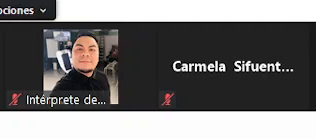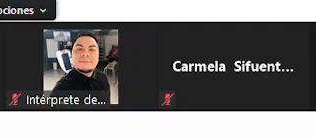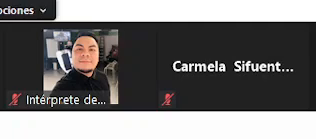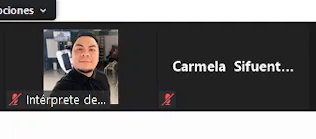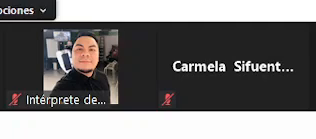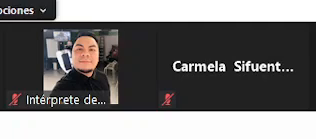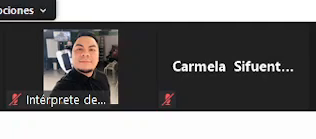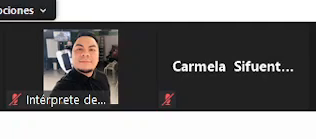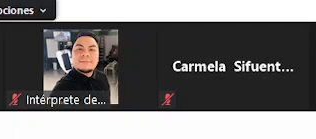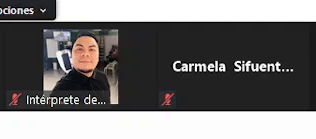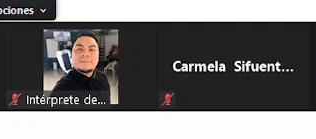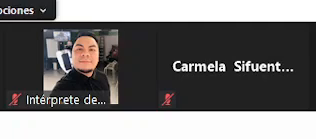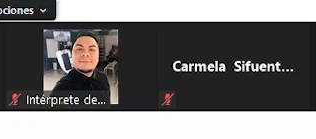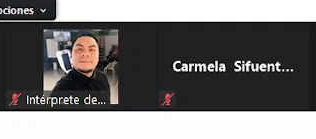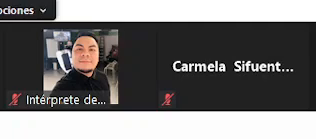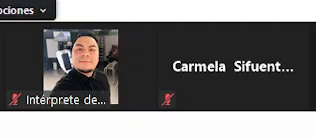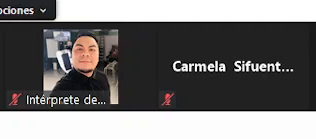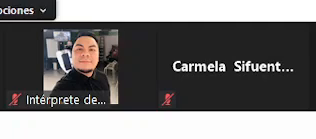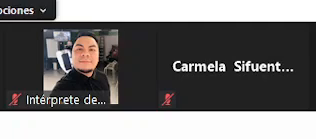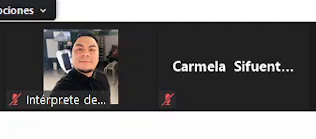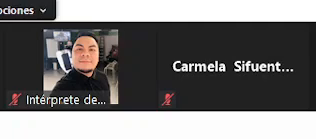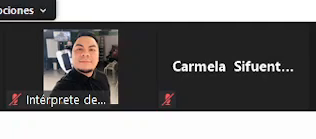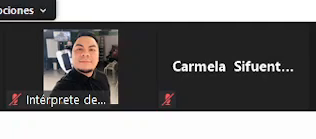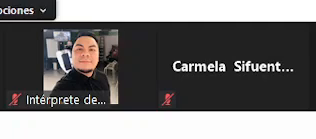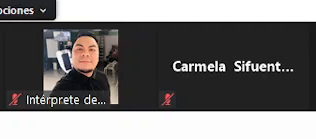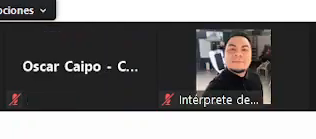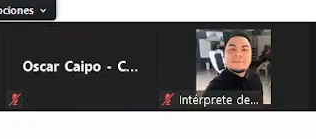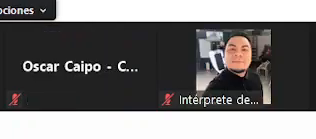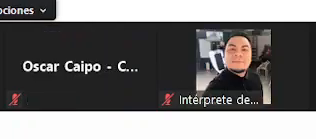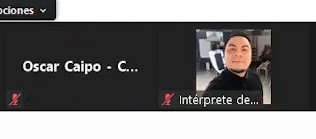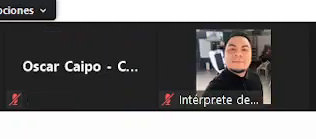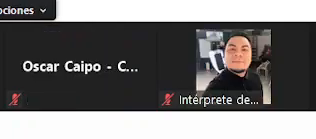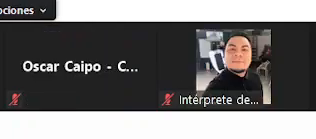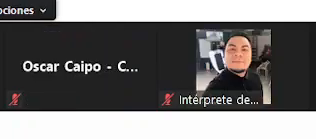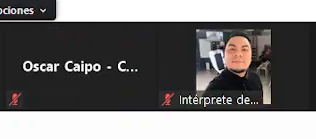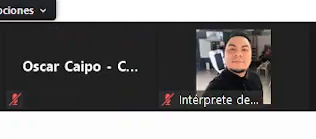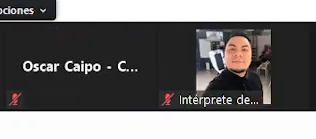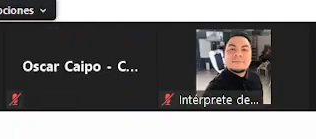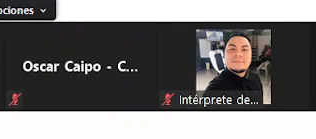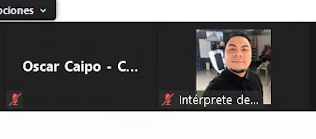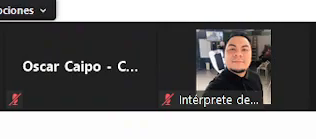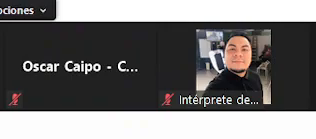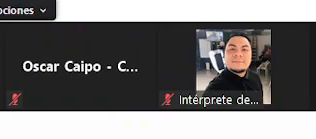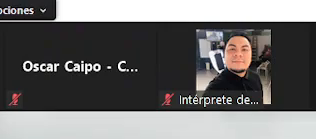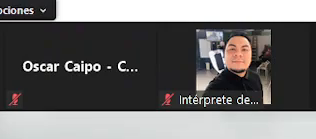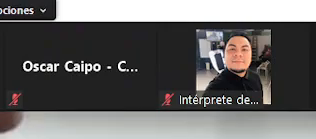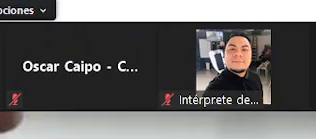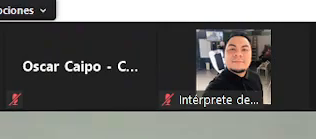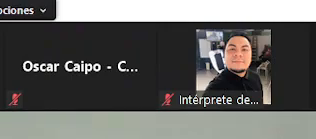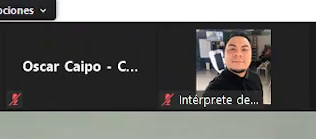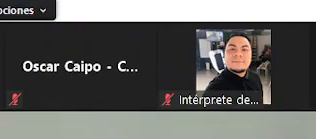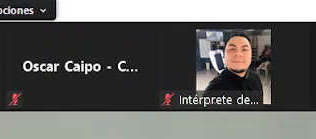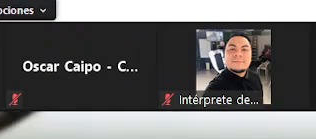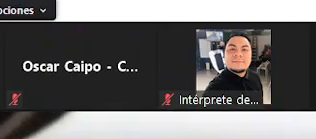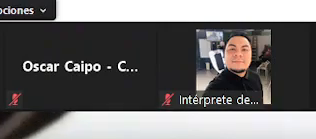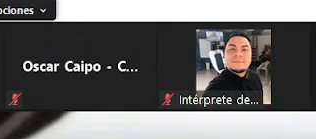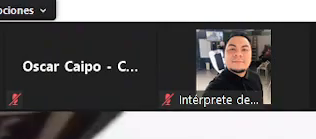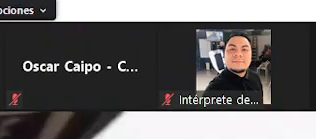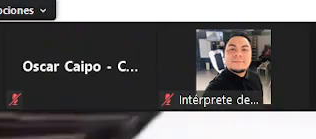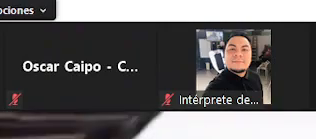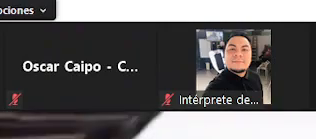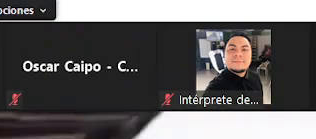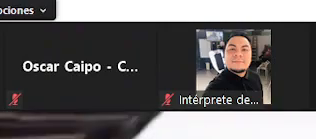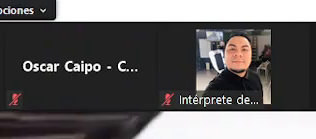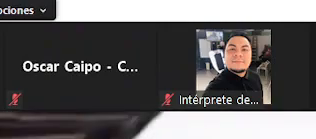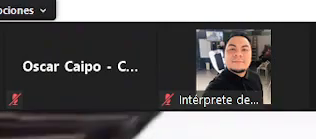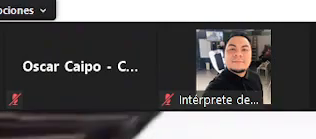the rbclac project part of the great commitment of the european nature ilo oecd and ohchr to promote human